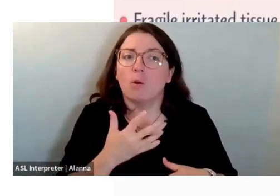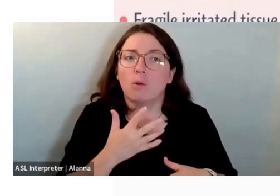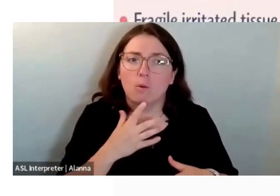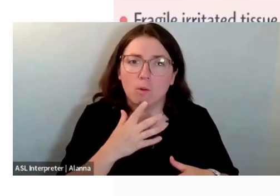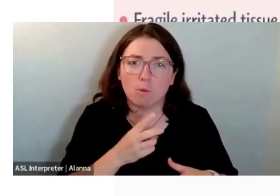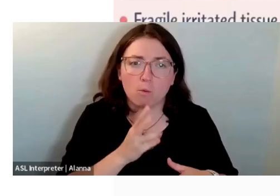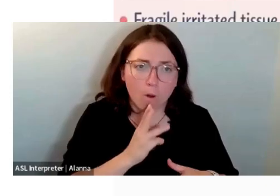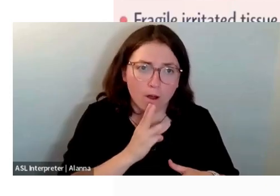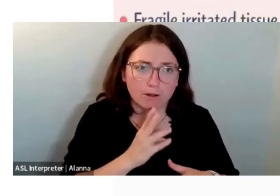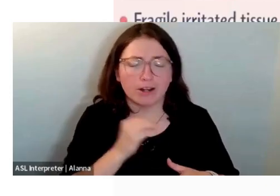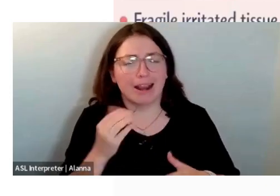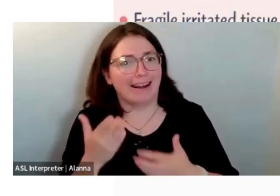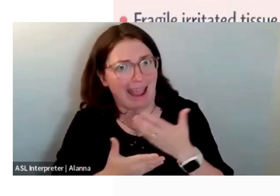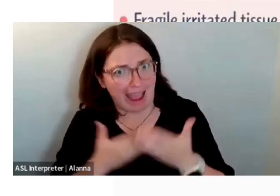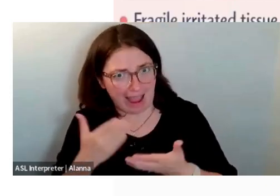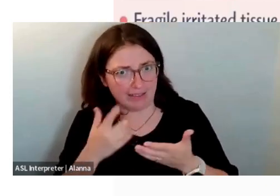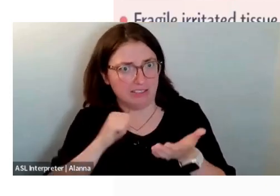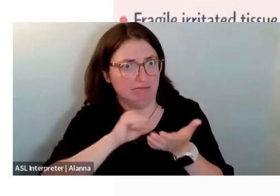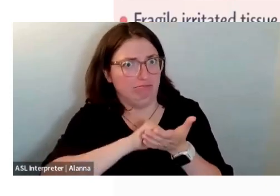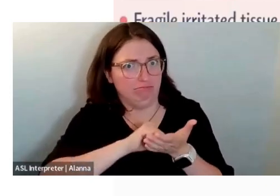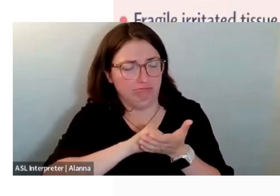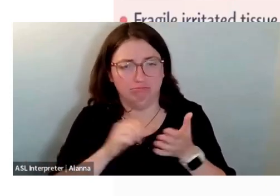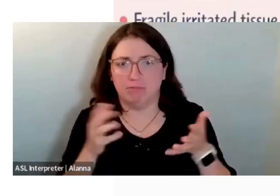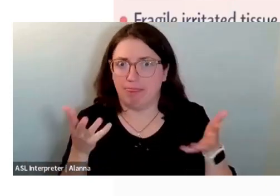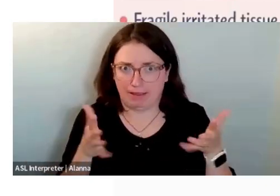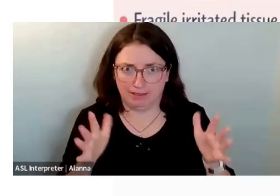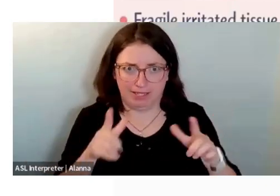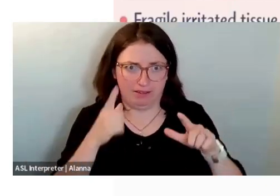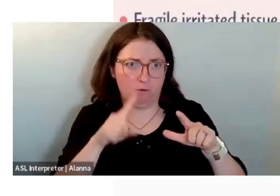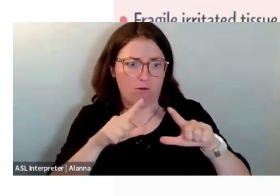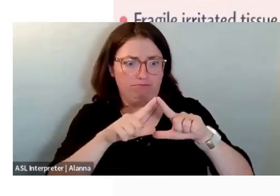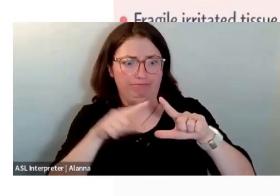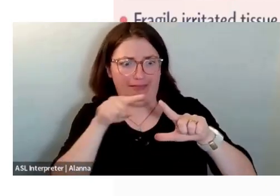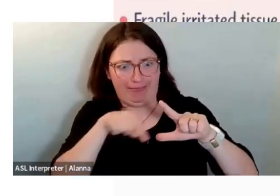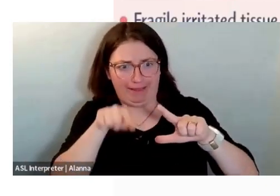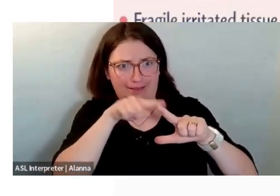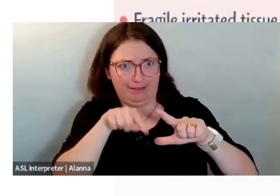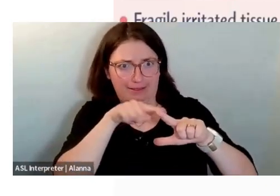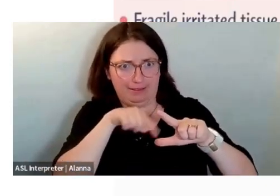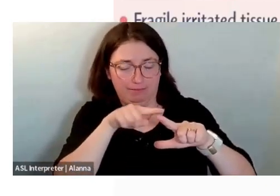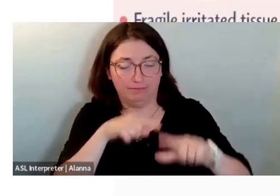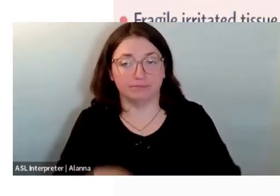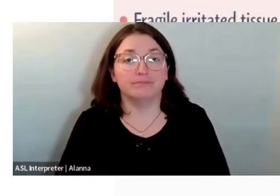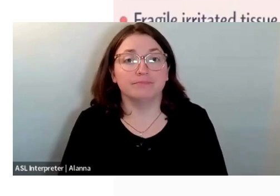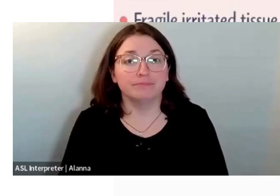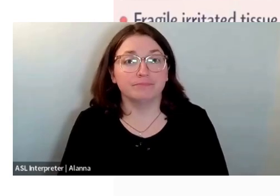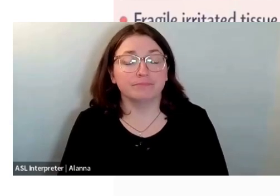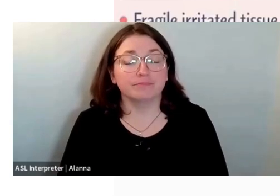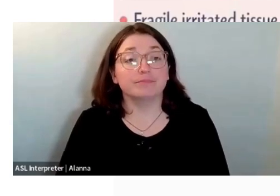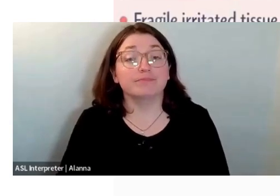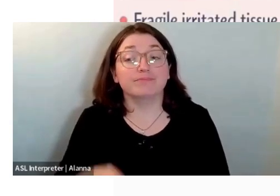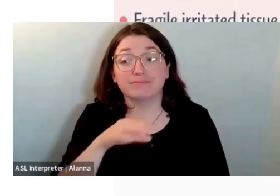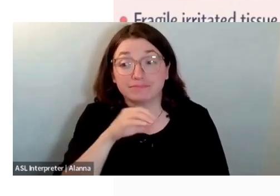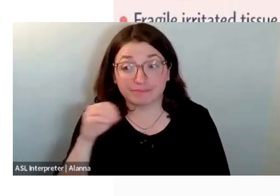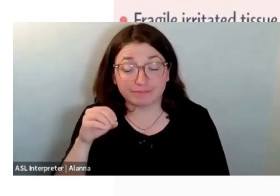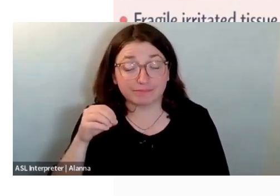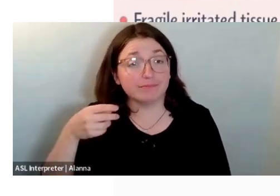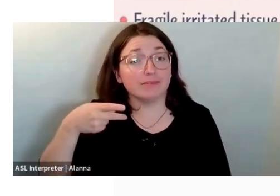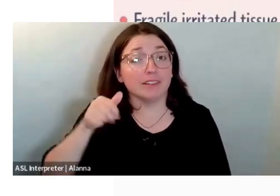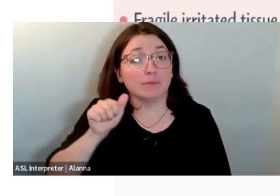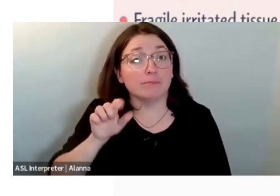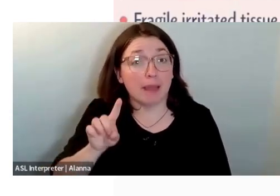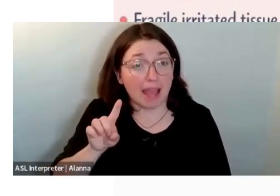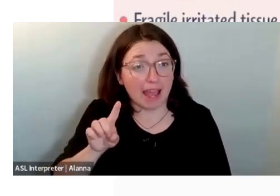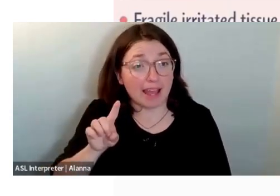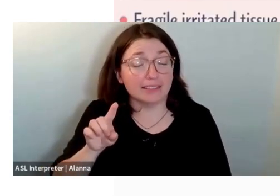thin skins of the vulva. Additionally, pads or panty liners